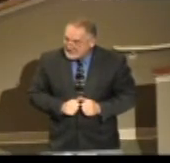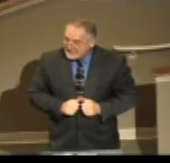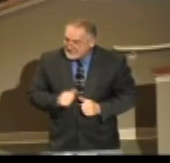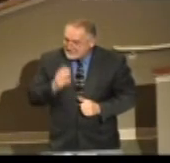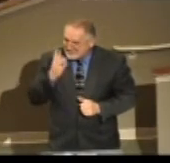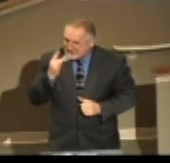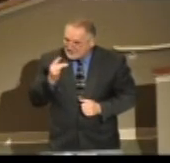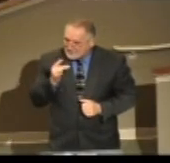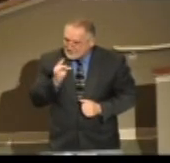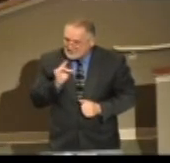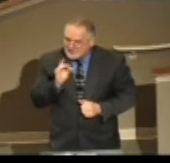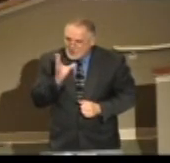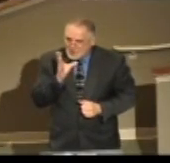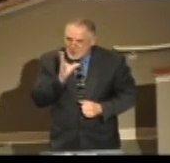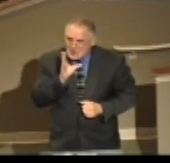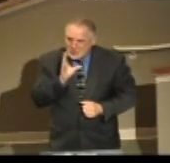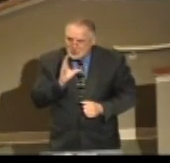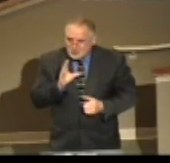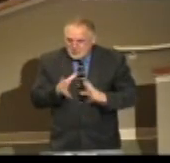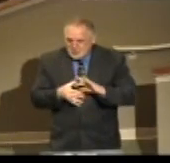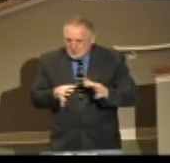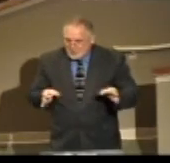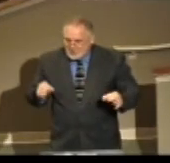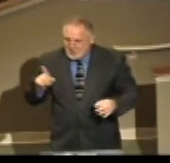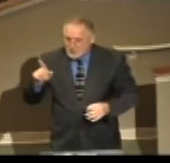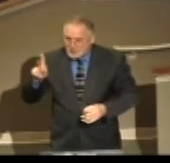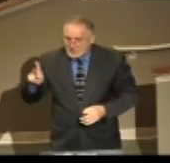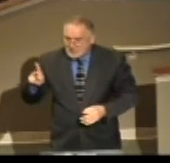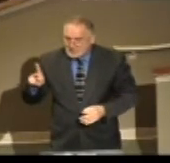Interesting story. I don't have it on the screen. I'm going to just give you the reference. Luke 24.